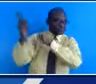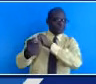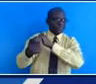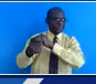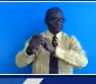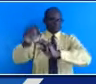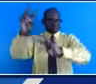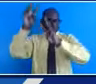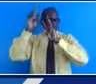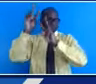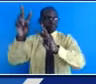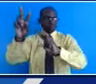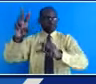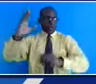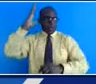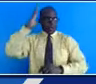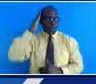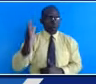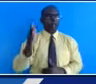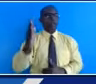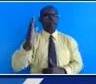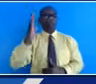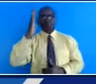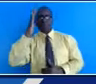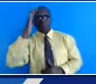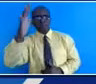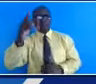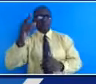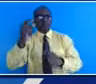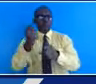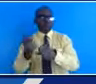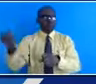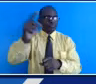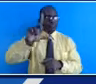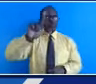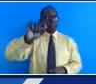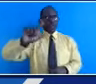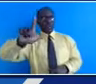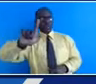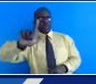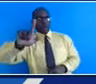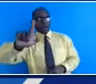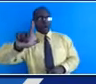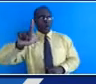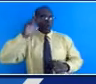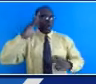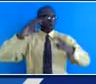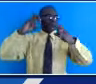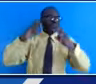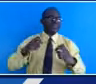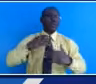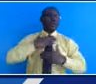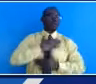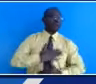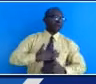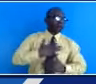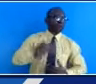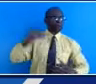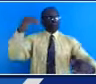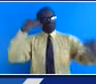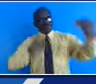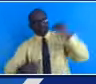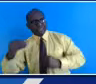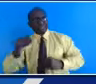something, and we'll remember how we all survived it somehow through that American sense of strength and cooperation that gets us through